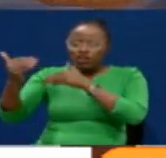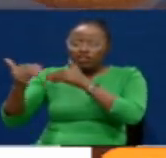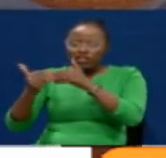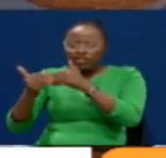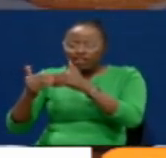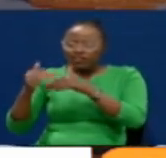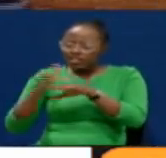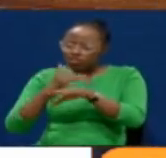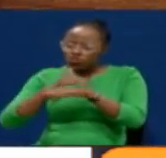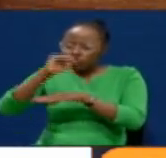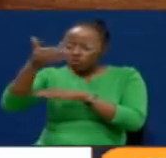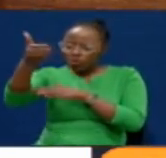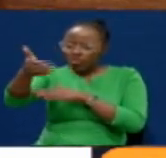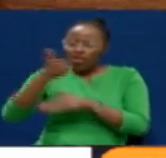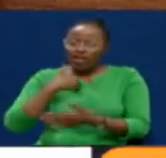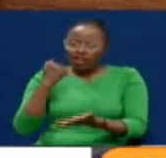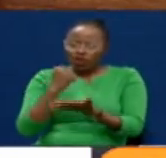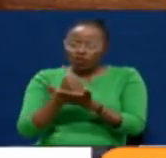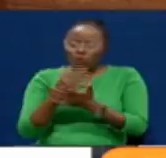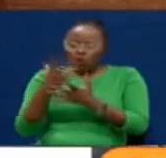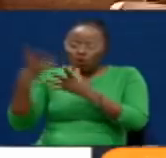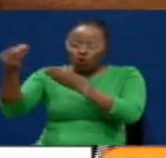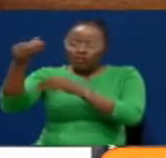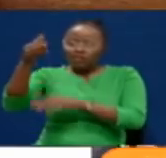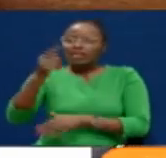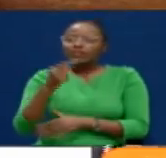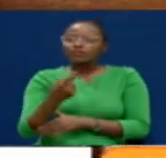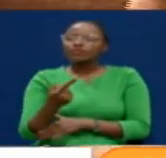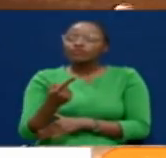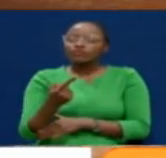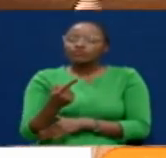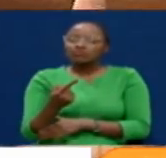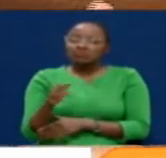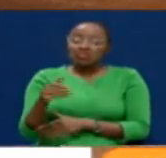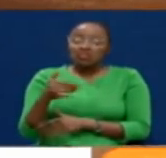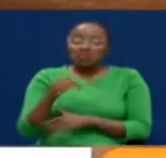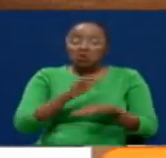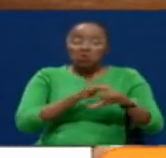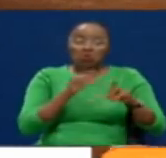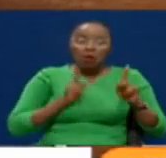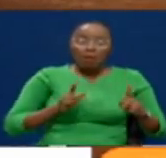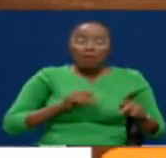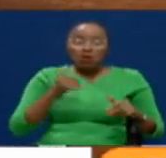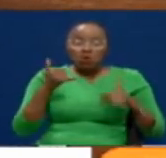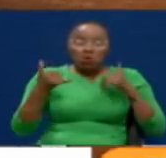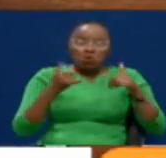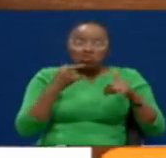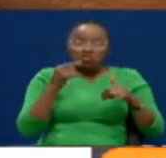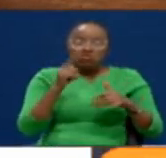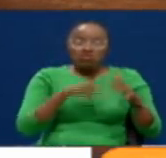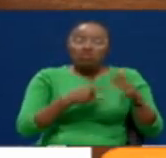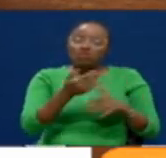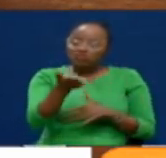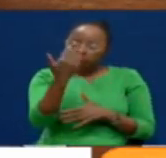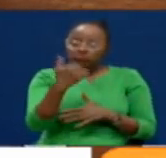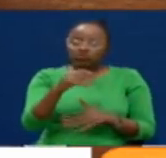hapo Kikuyu town. So we went there, he said, he called, the people were there in the queue, he called in and he said, come in, Patrick. So when I